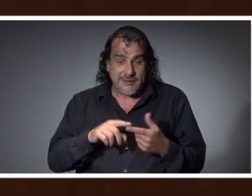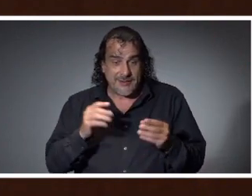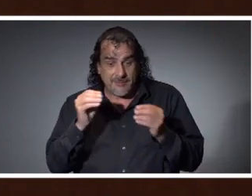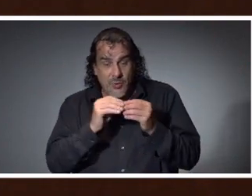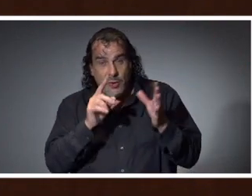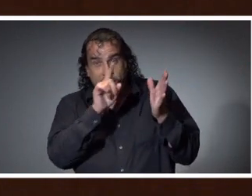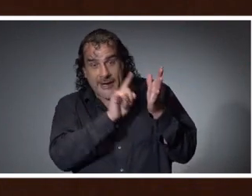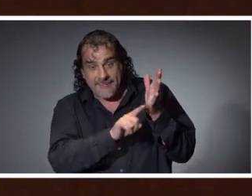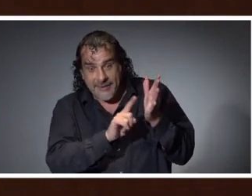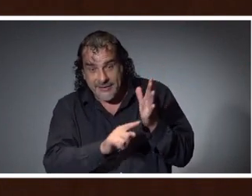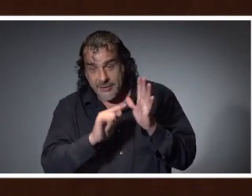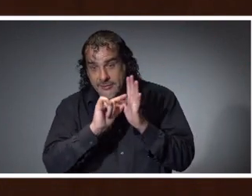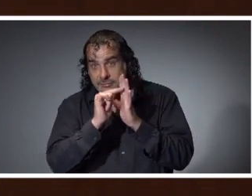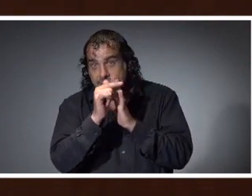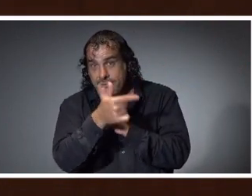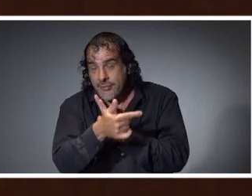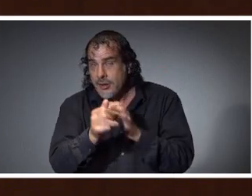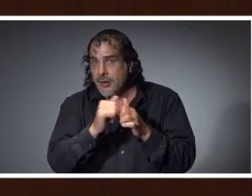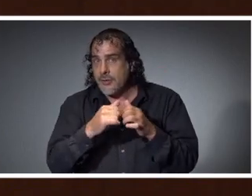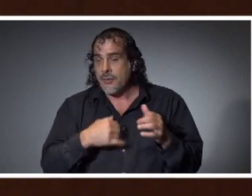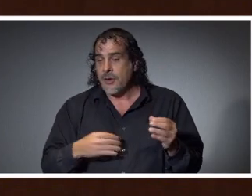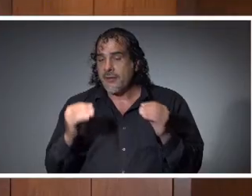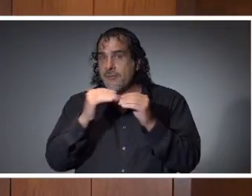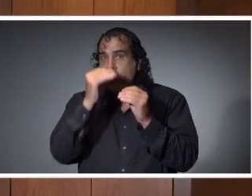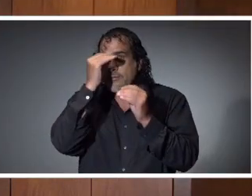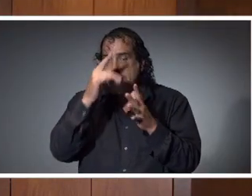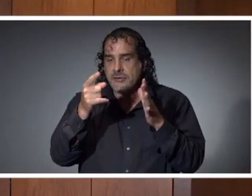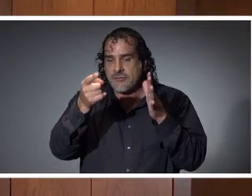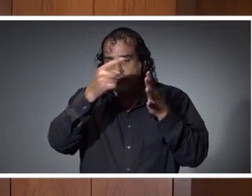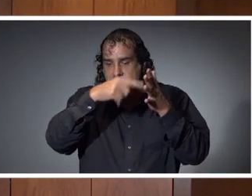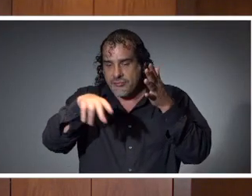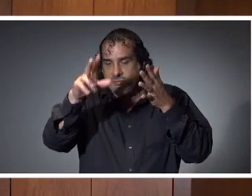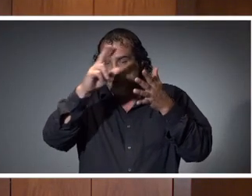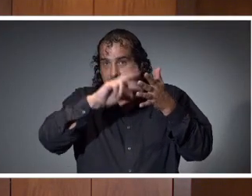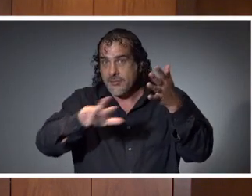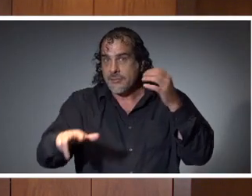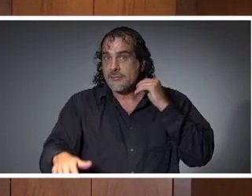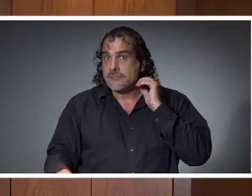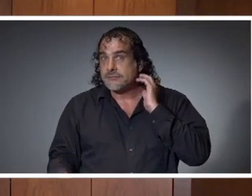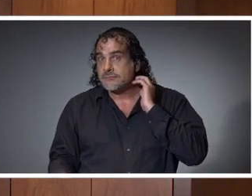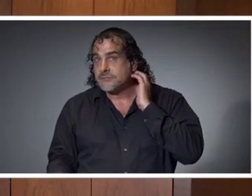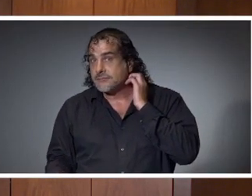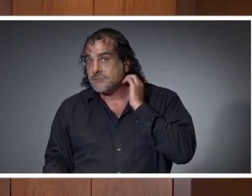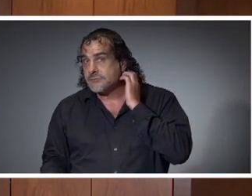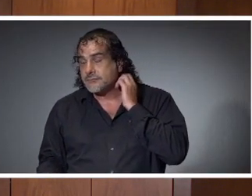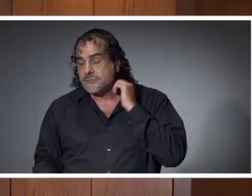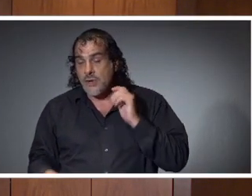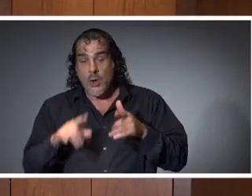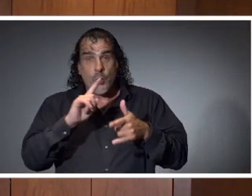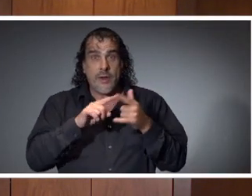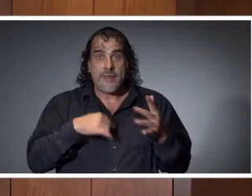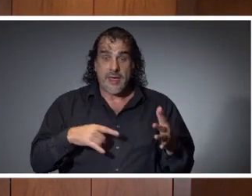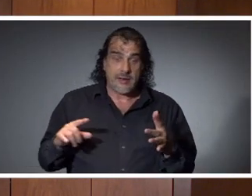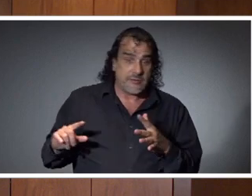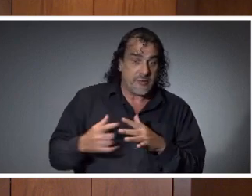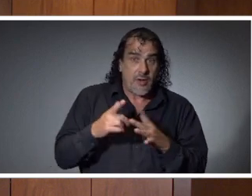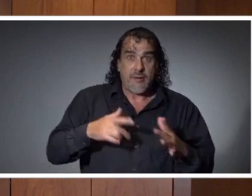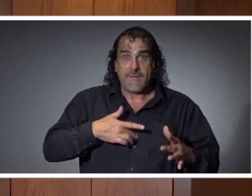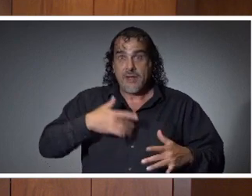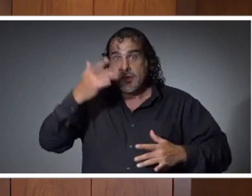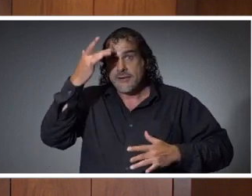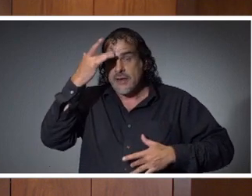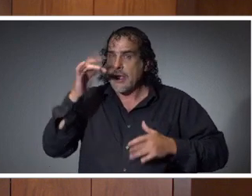investigations, we'll have more information in the next days and weeks. Yeah, the date of onset of illness is critically important, because, as we've said